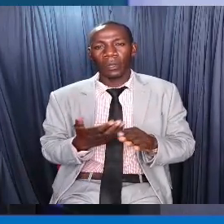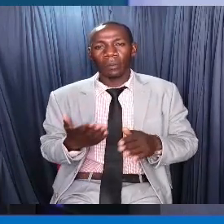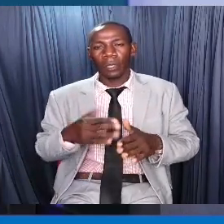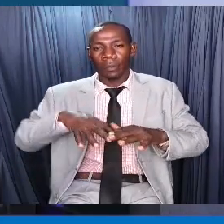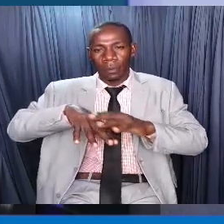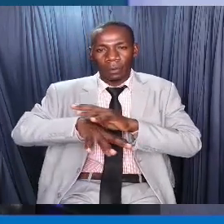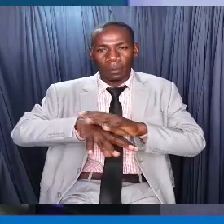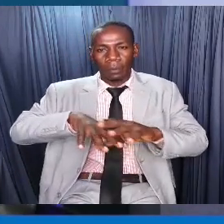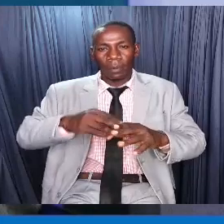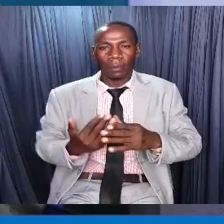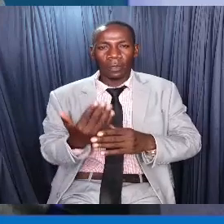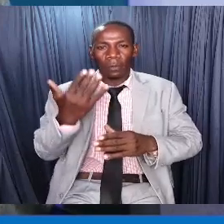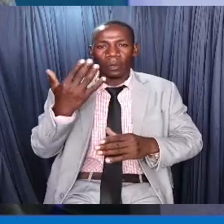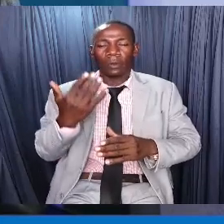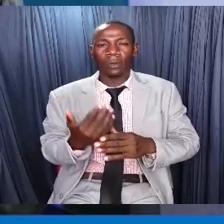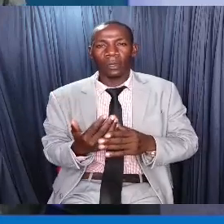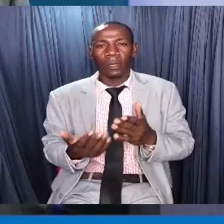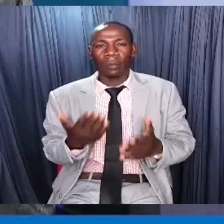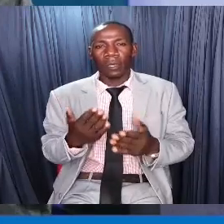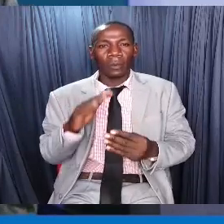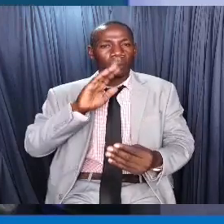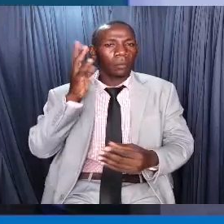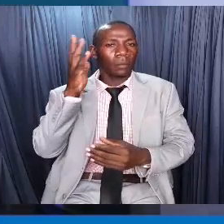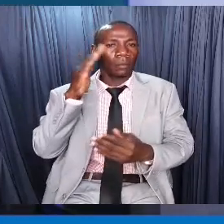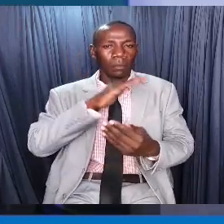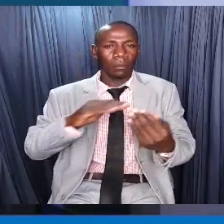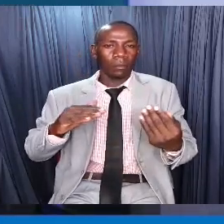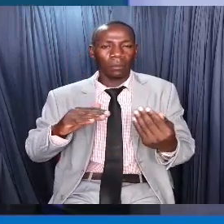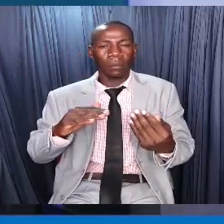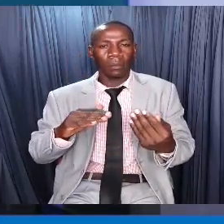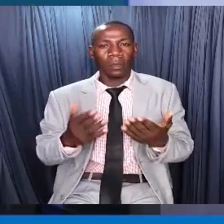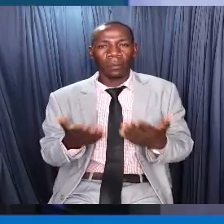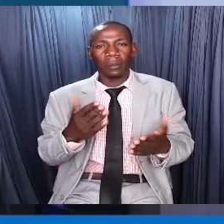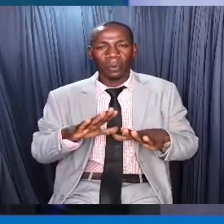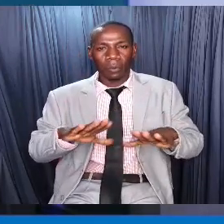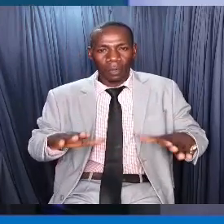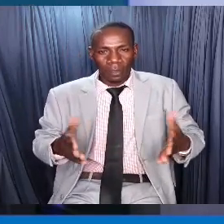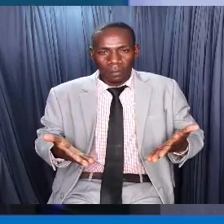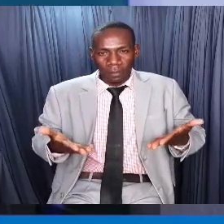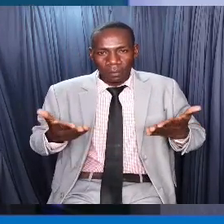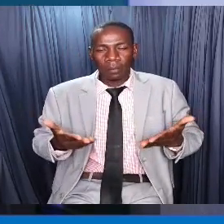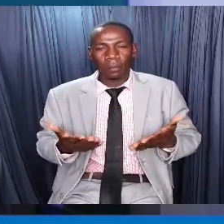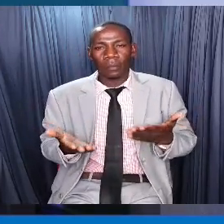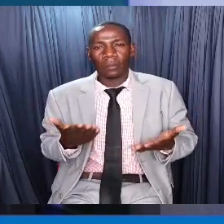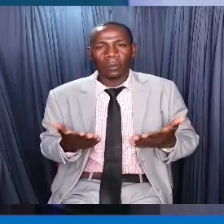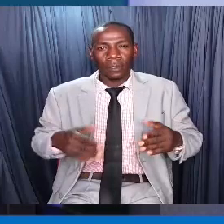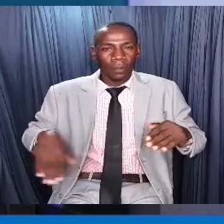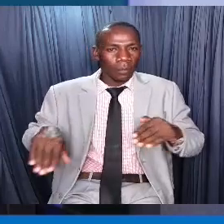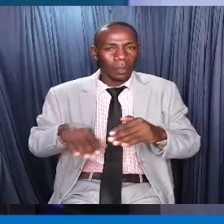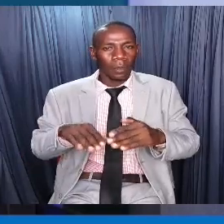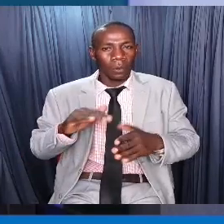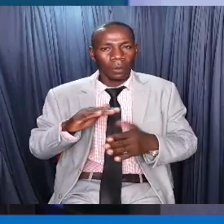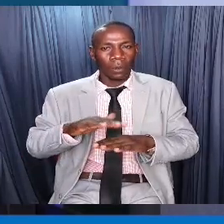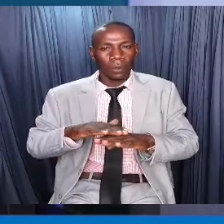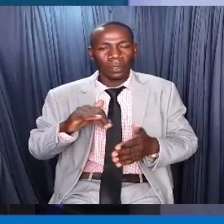mzizi umeinuka juu. Bitter root on the surface you'll see it. Bitter stump. Ni nchi tu imeinuka hapo. Just a land raised. Ha, utaona. You'll